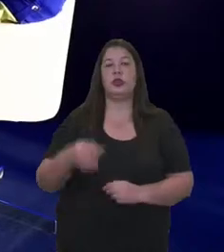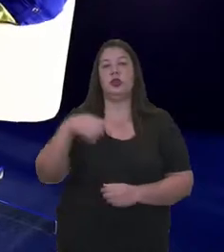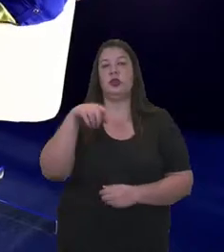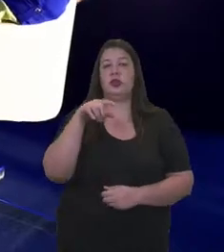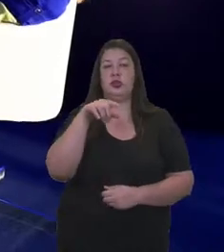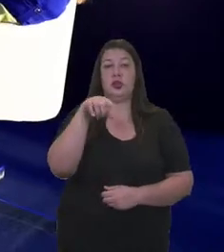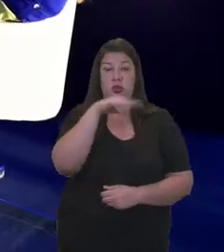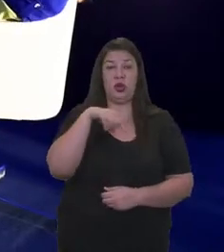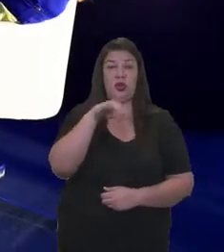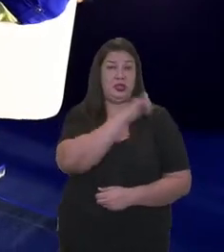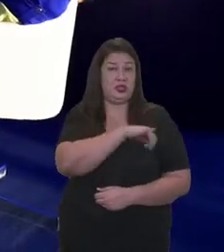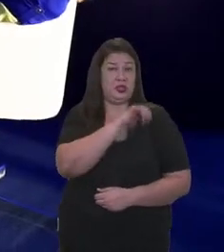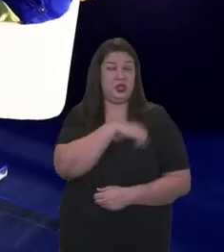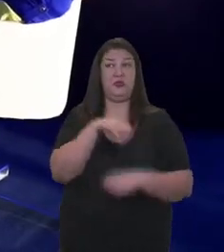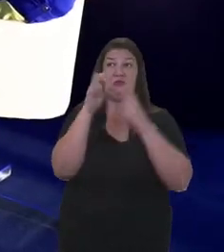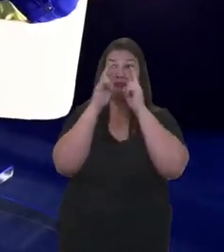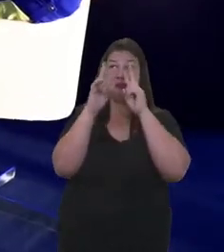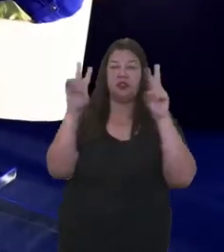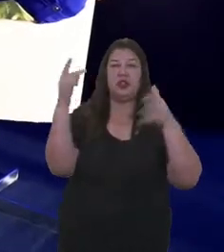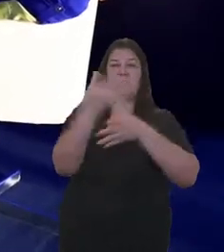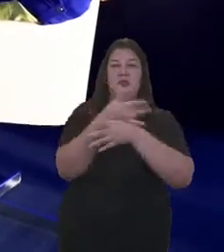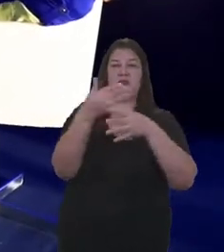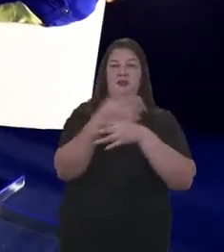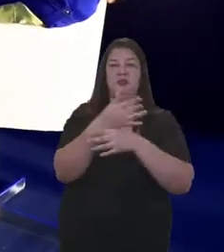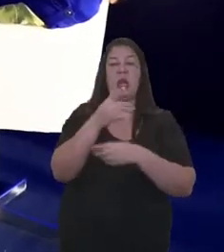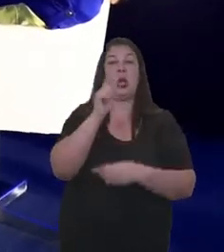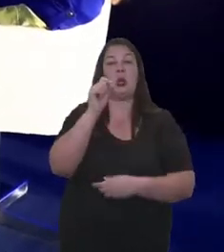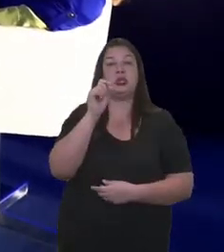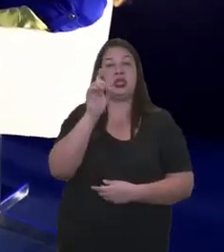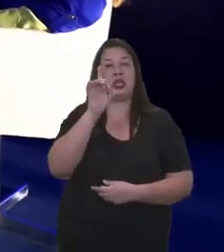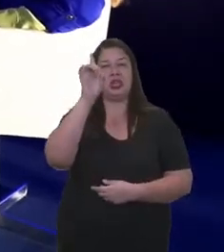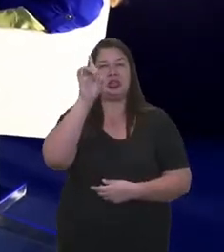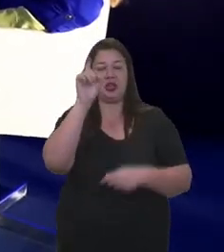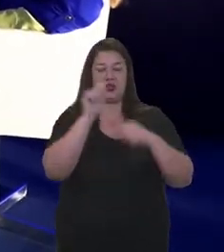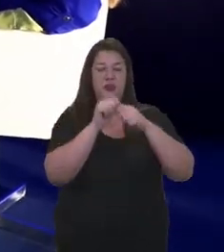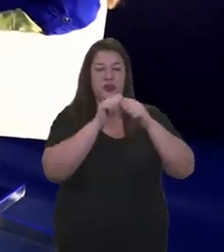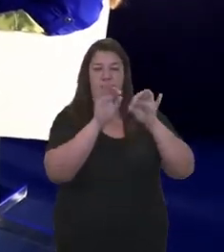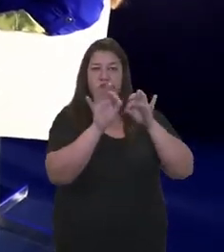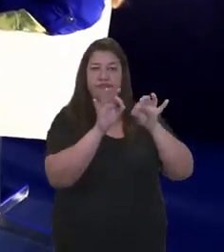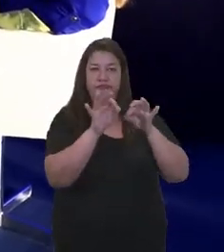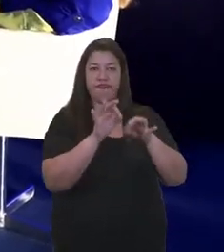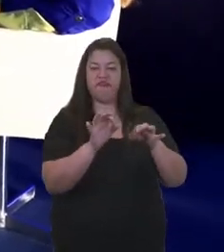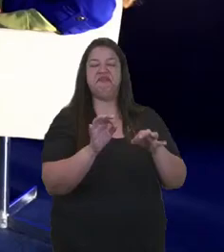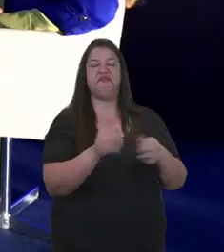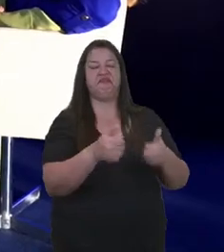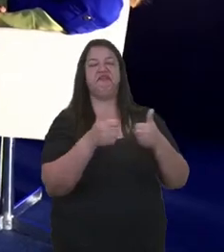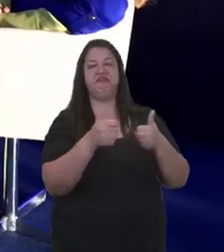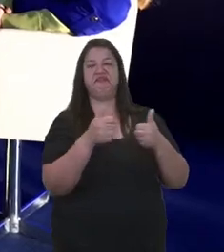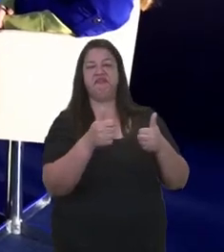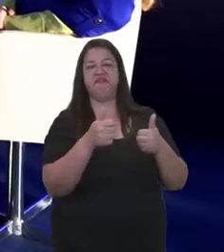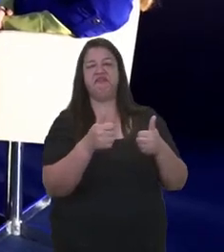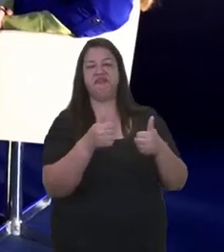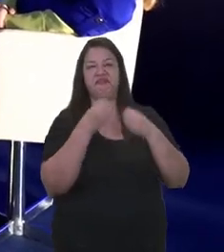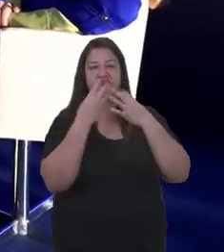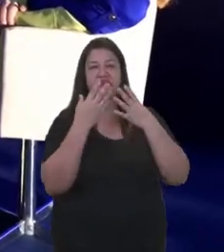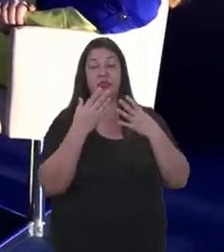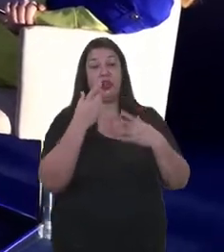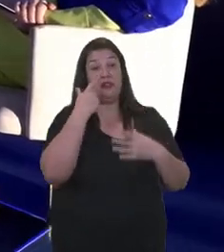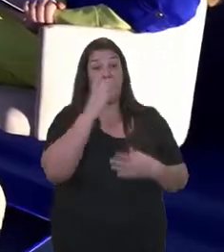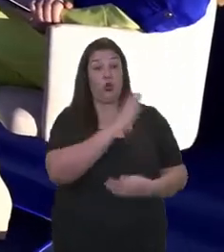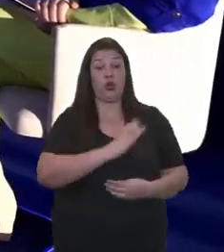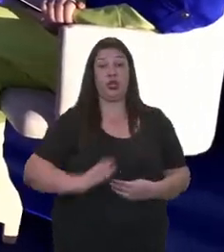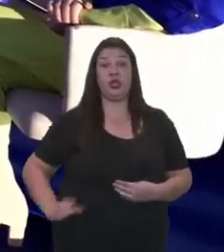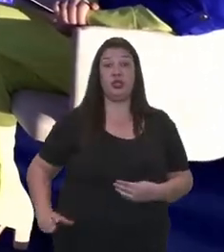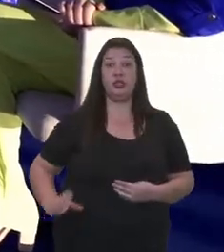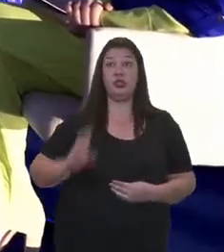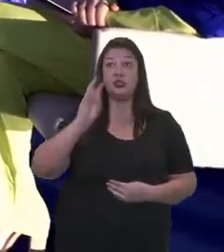Or in Rio de Janeiro, when we look at this city, we see that God thought big when he made Rio de Janeiro and